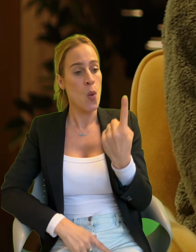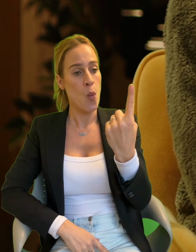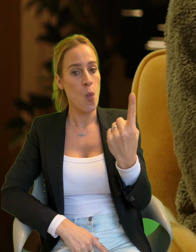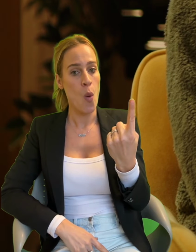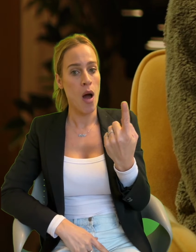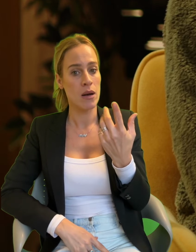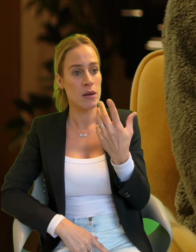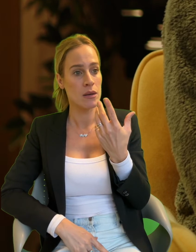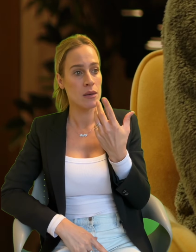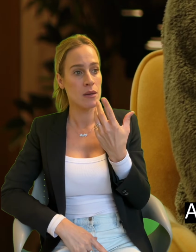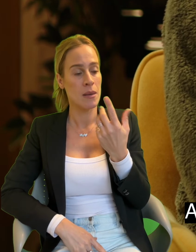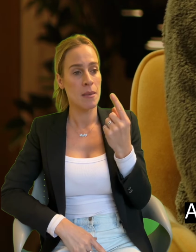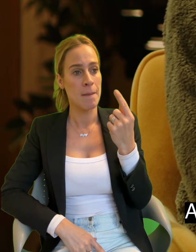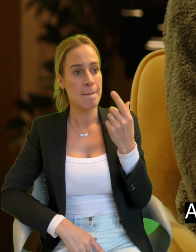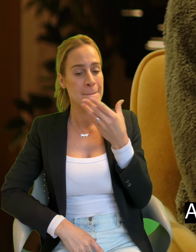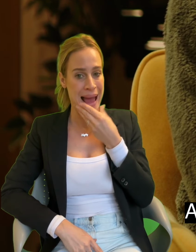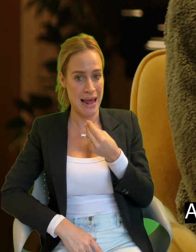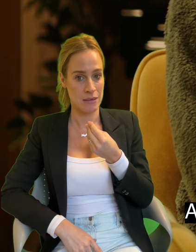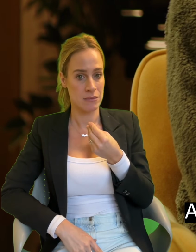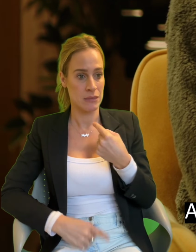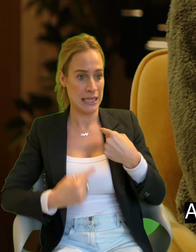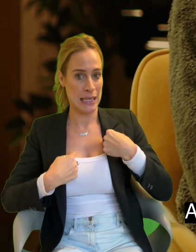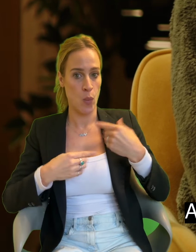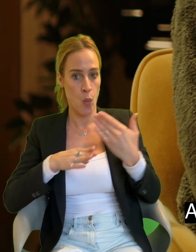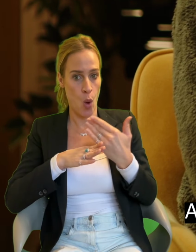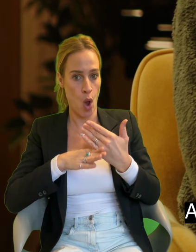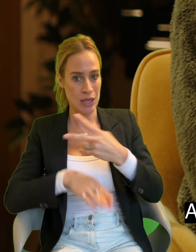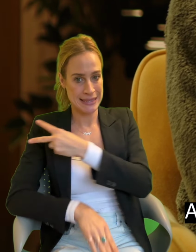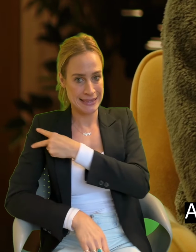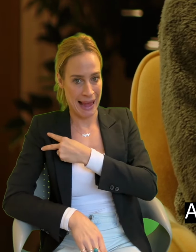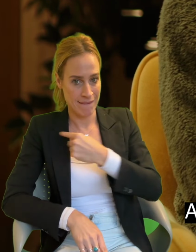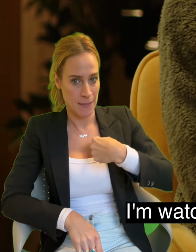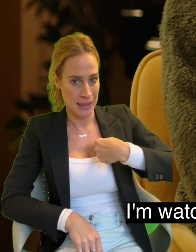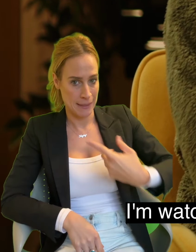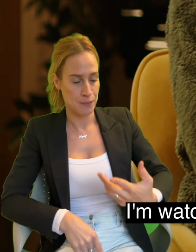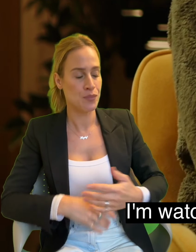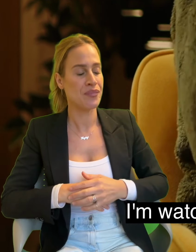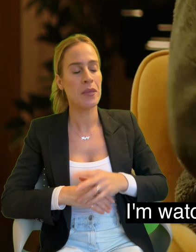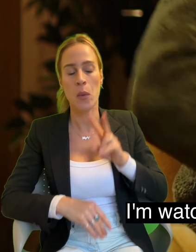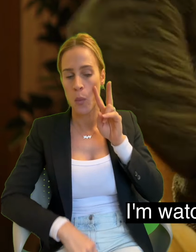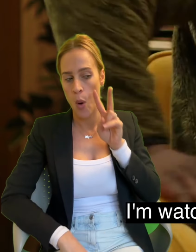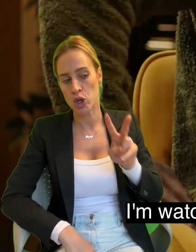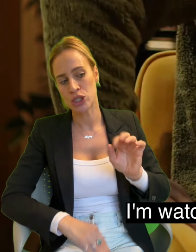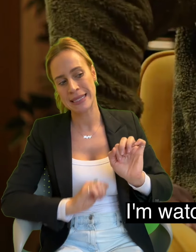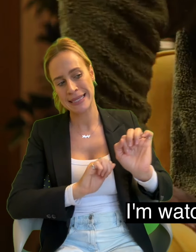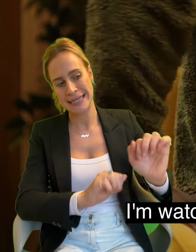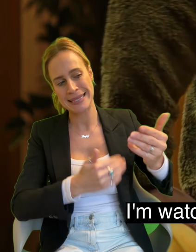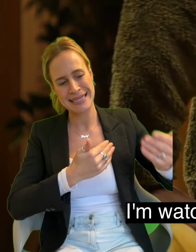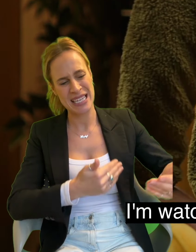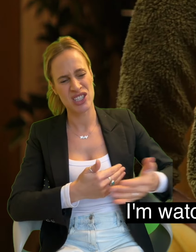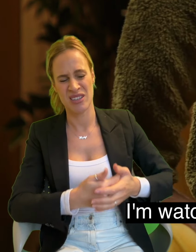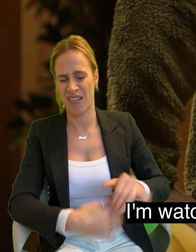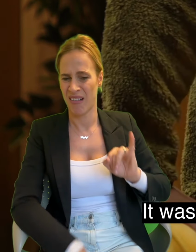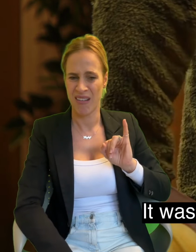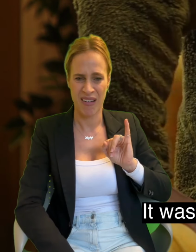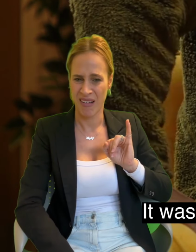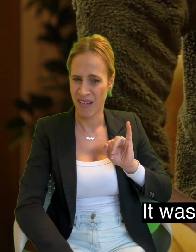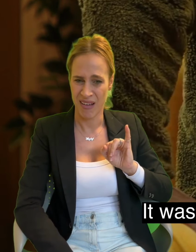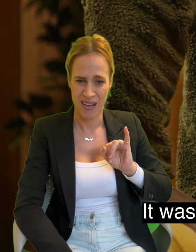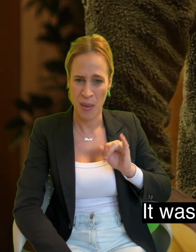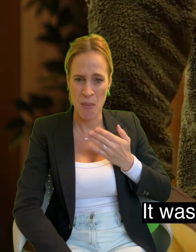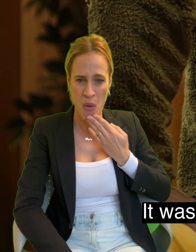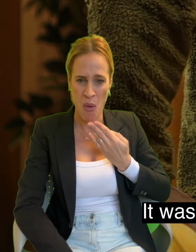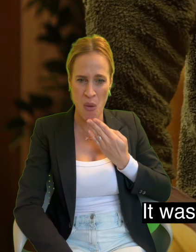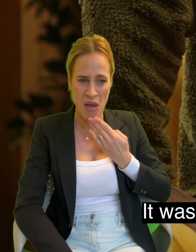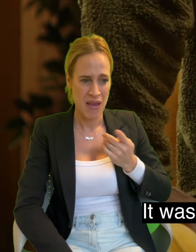this disabled lad. And I went there just to kind of check the session out, and I'm watching this session, the deadest session, the worst session ever. It